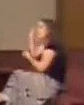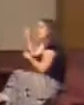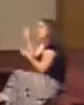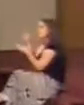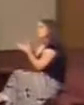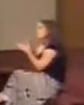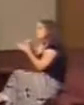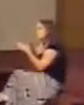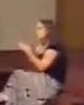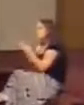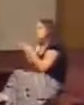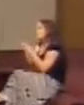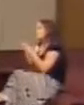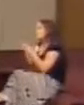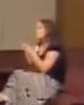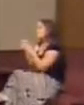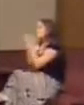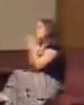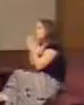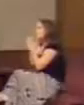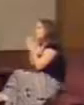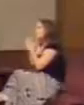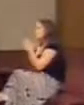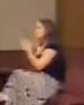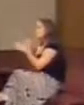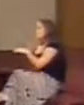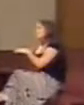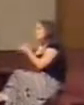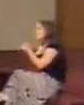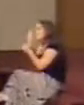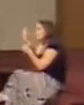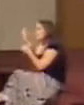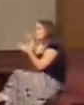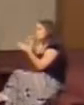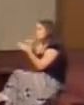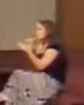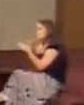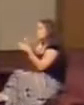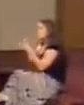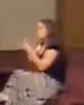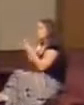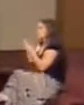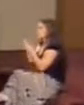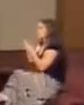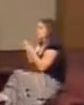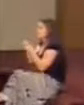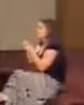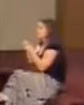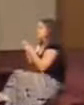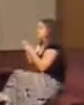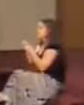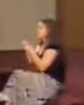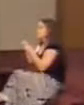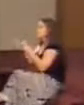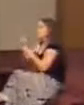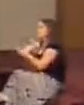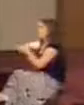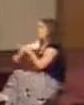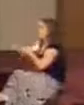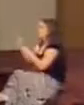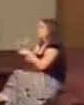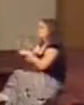Pray. Spend time with him. Meditate on his word. That means you're going to replace the time that you're spending on yourself.